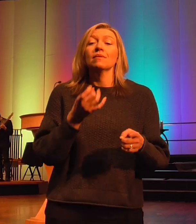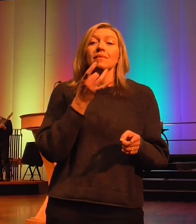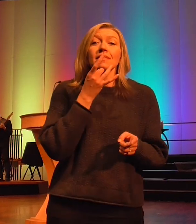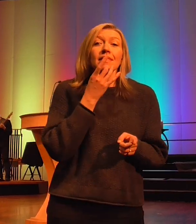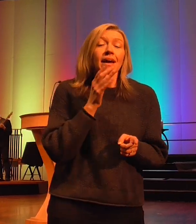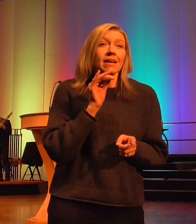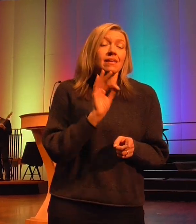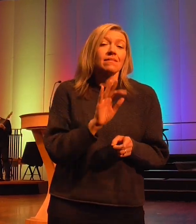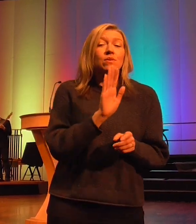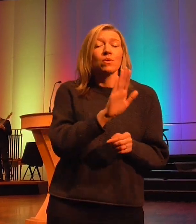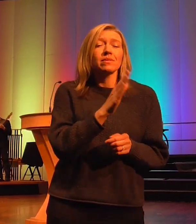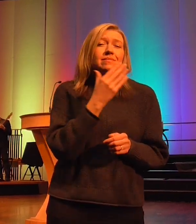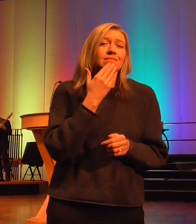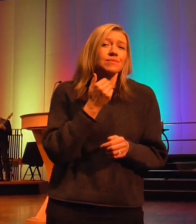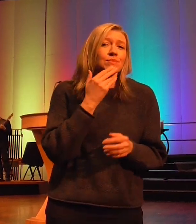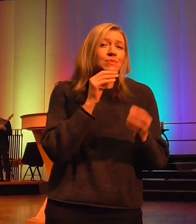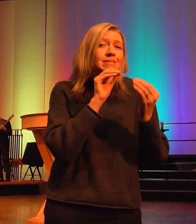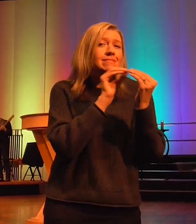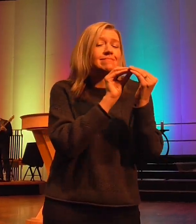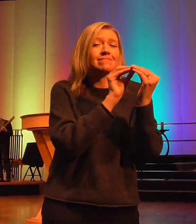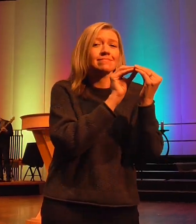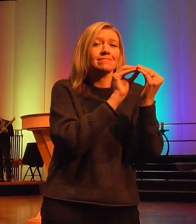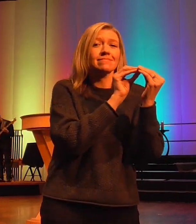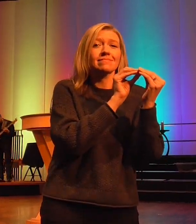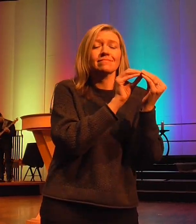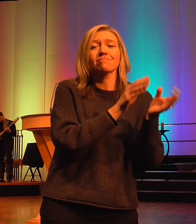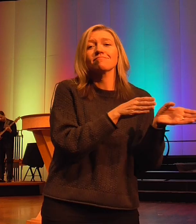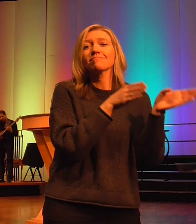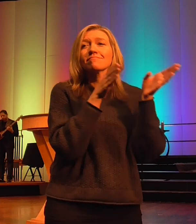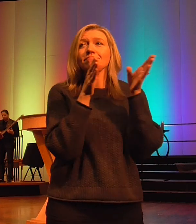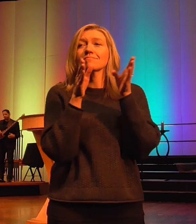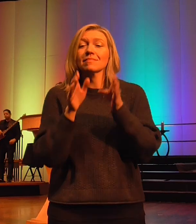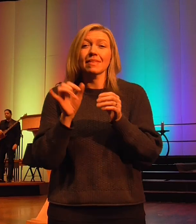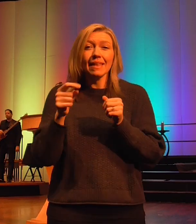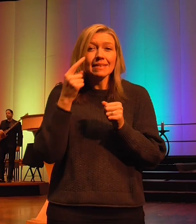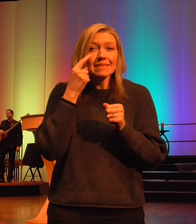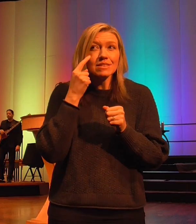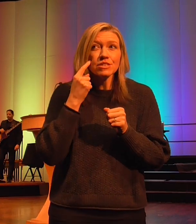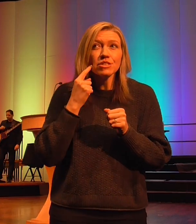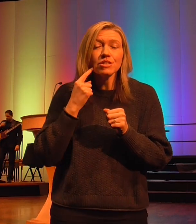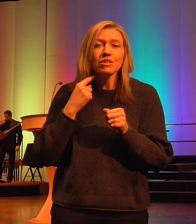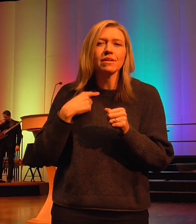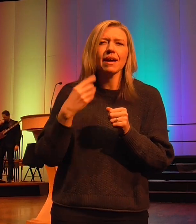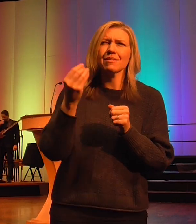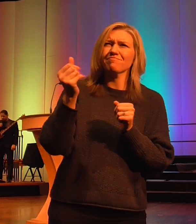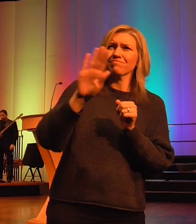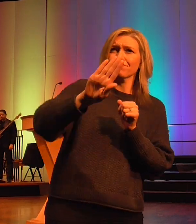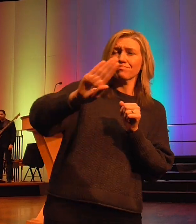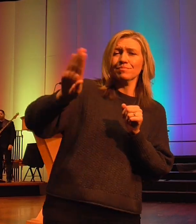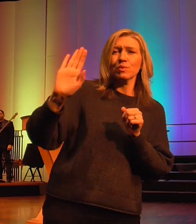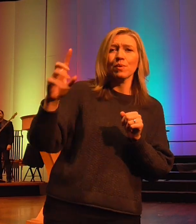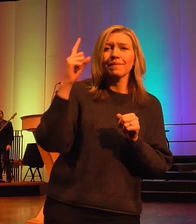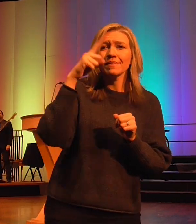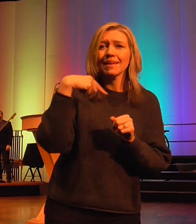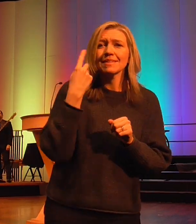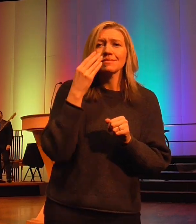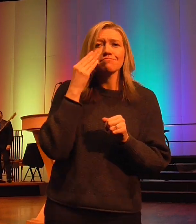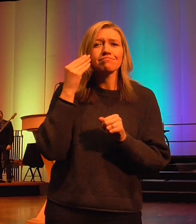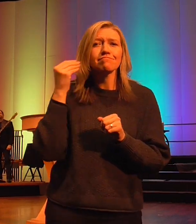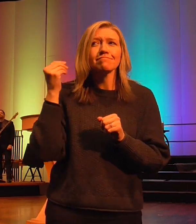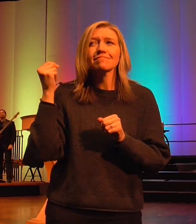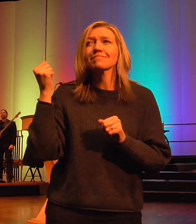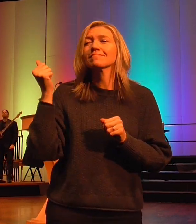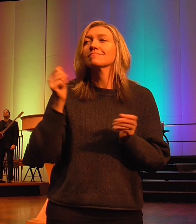Your sweetest kisses to the tear that I stole from your face,